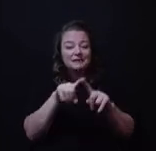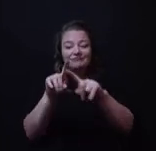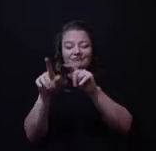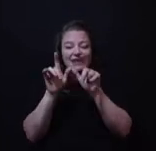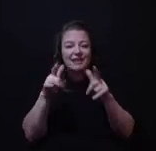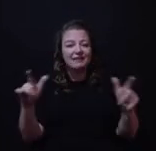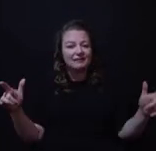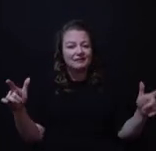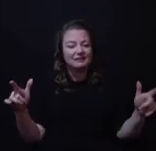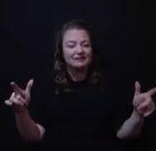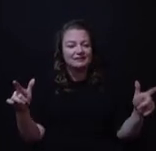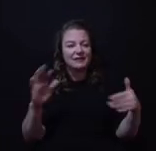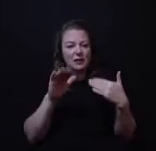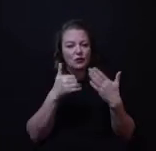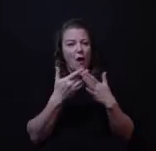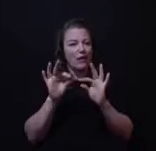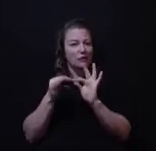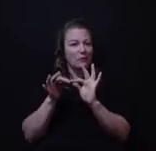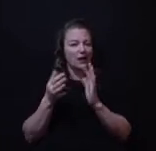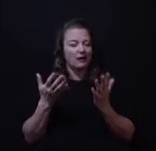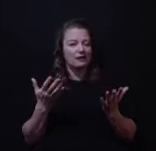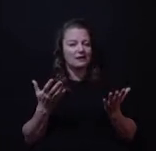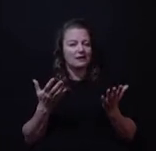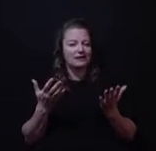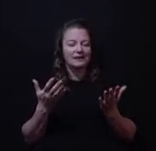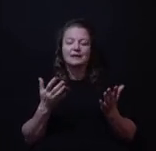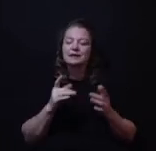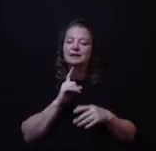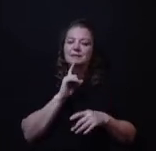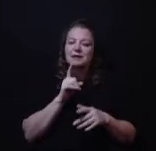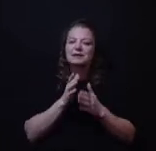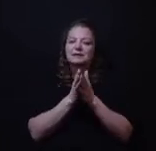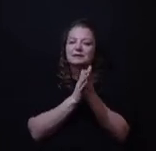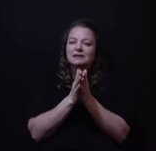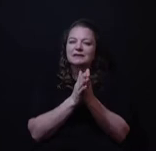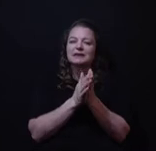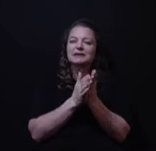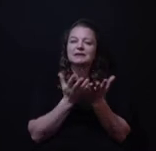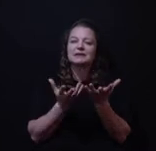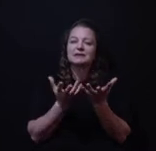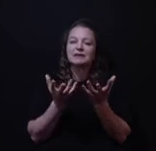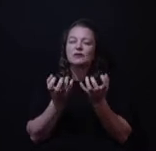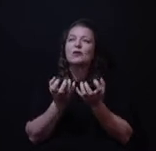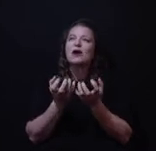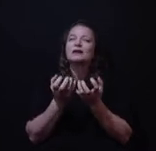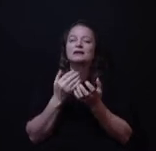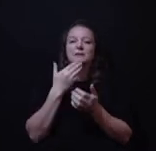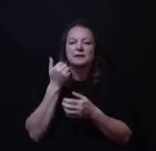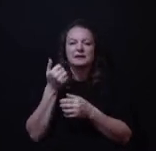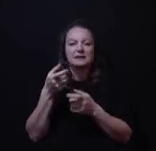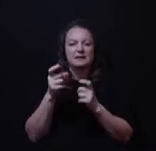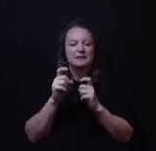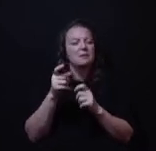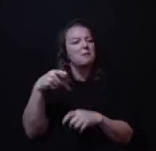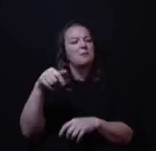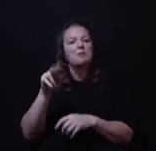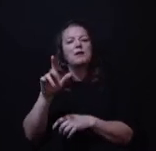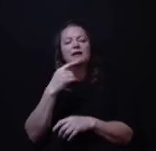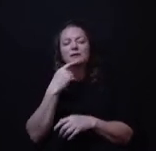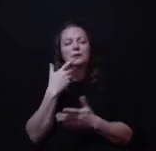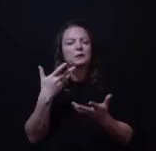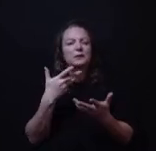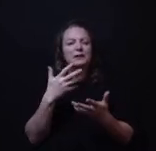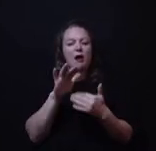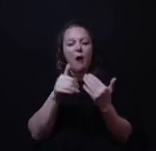Do all interpret? But earnestly desire the best gifts. Look, Paul is saying this. He's saying all this